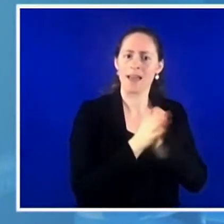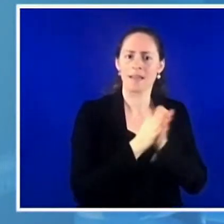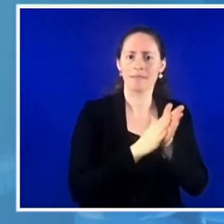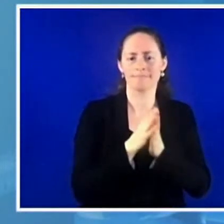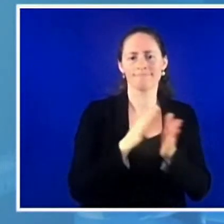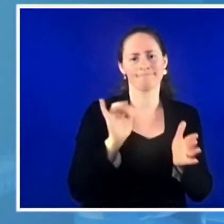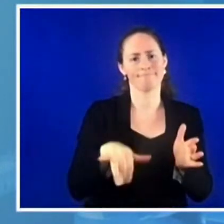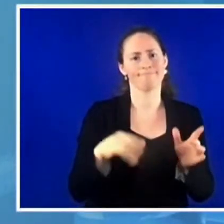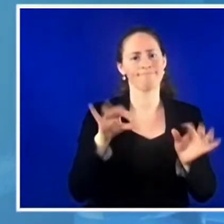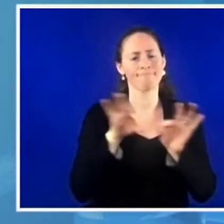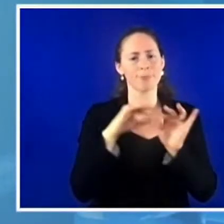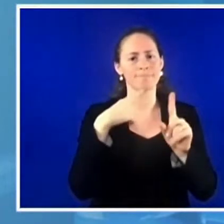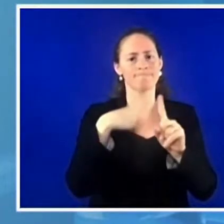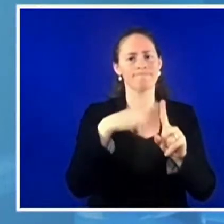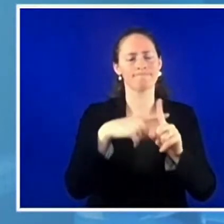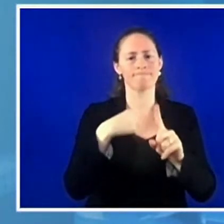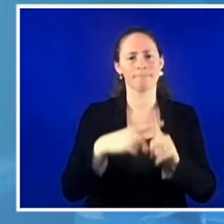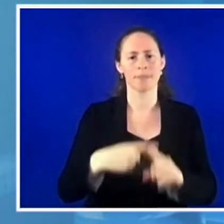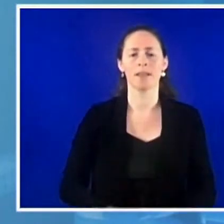in healthcare.